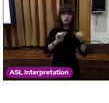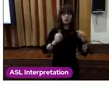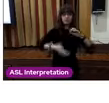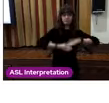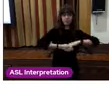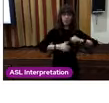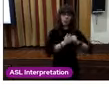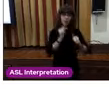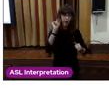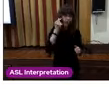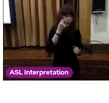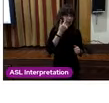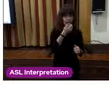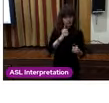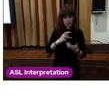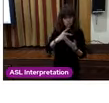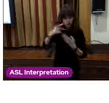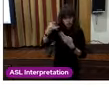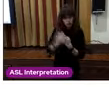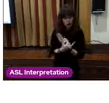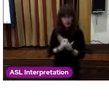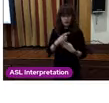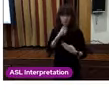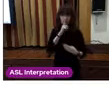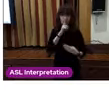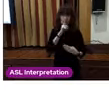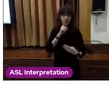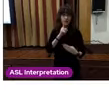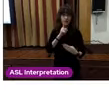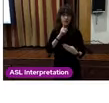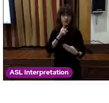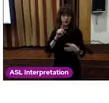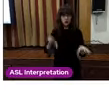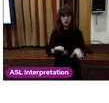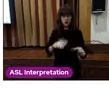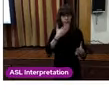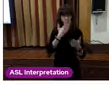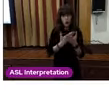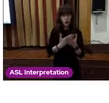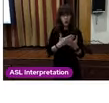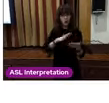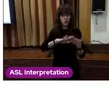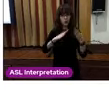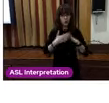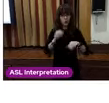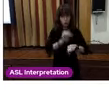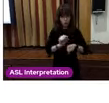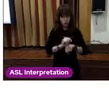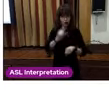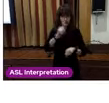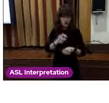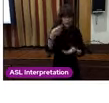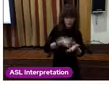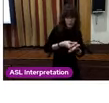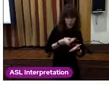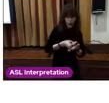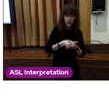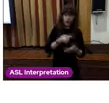of a project that really needs to be tackled in our community, let us